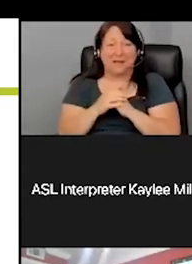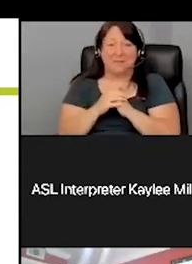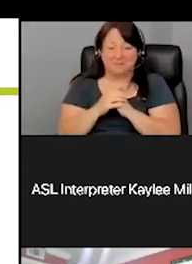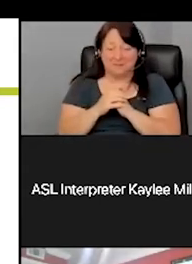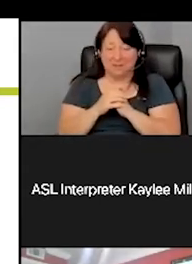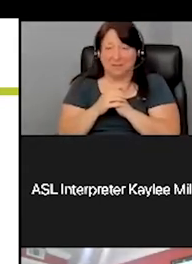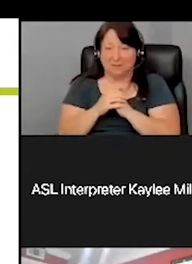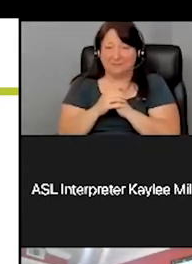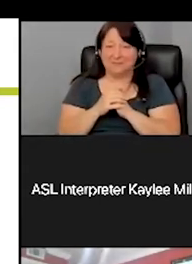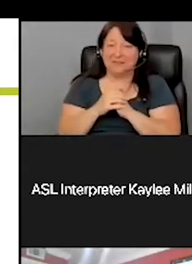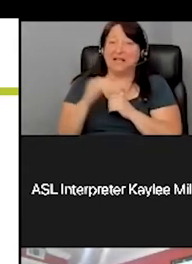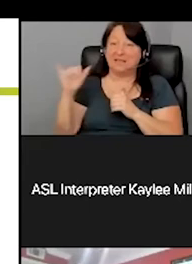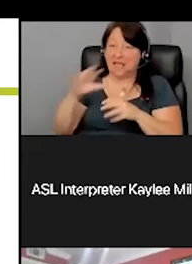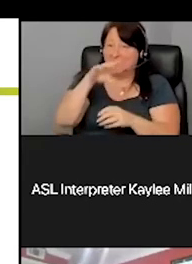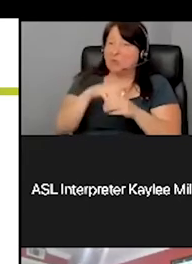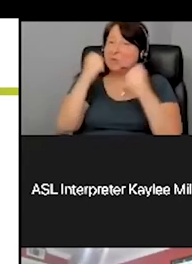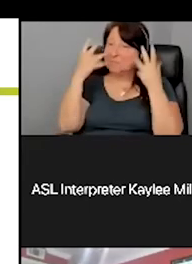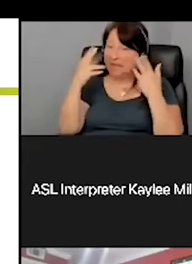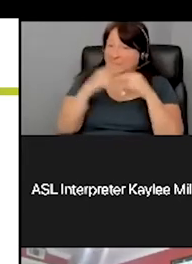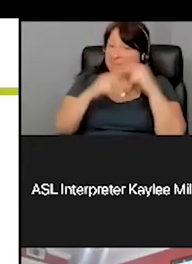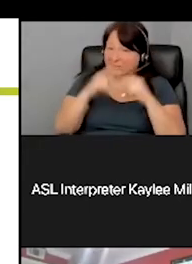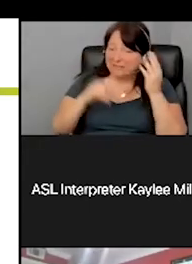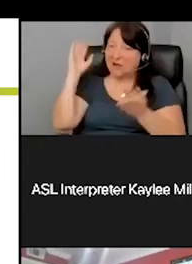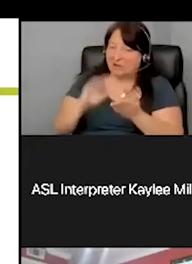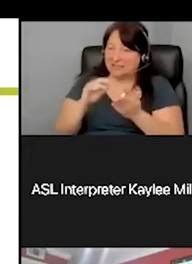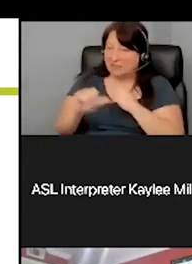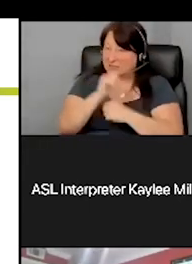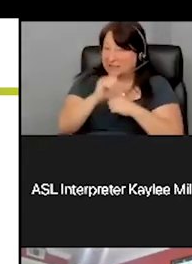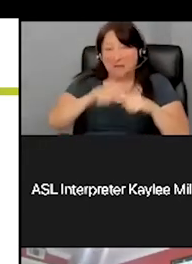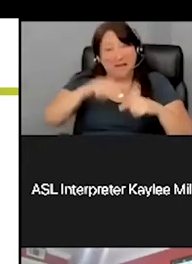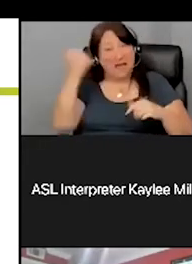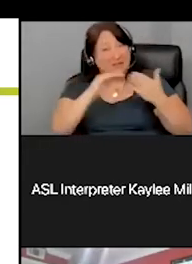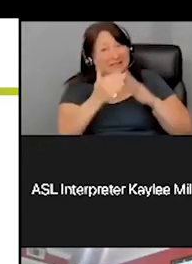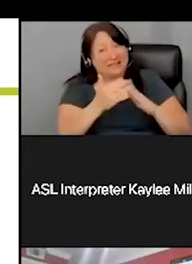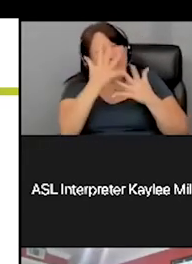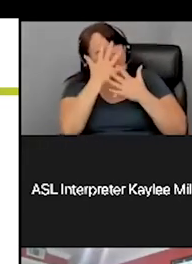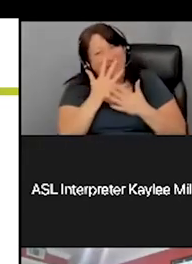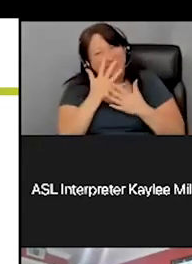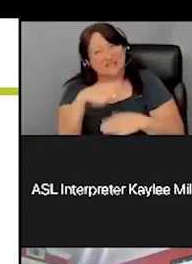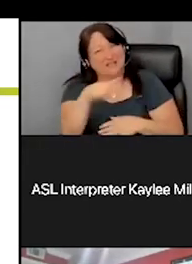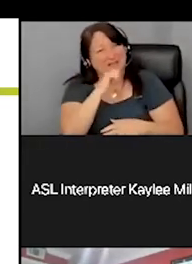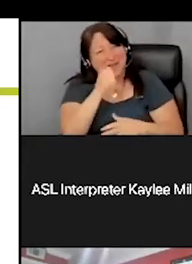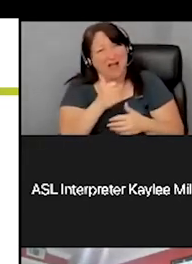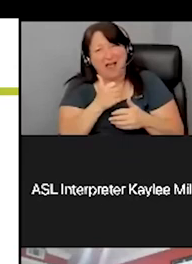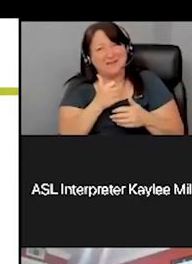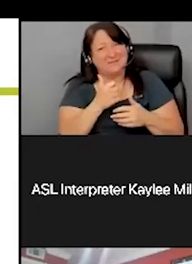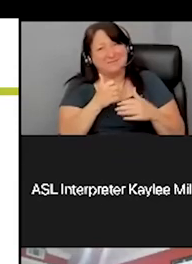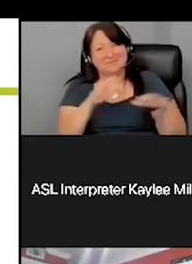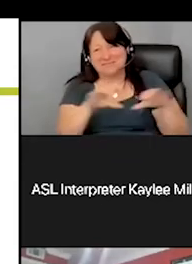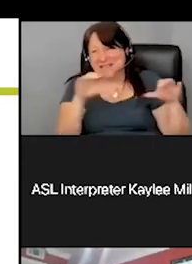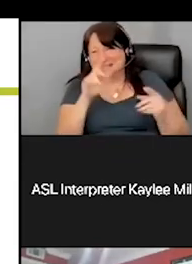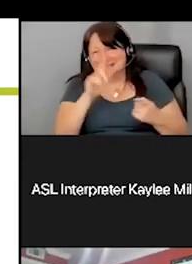a significant amount of buildings and reduce their risk. But other cities, unfortunately, haven't followed through until